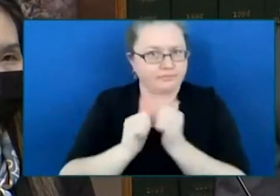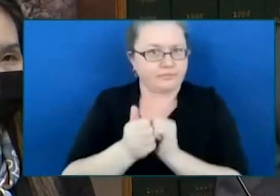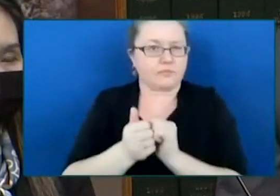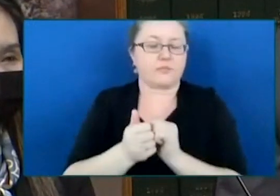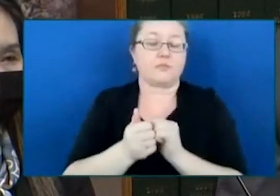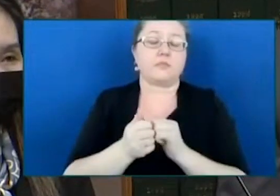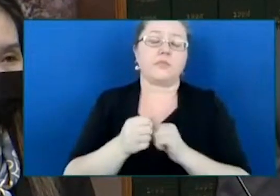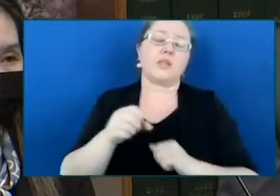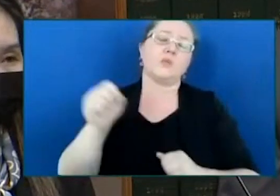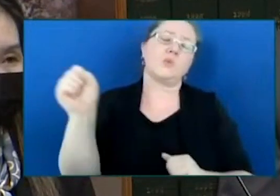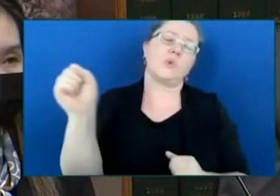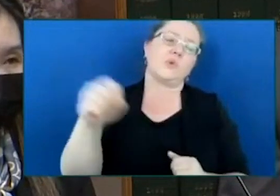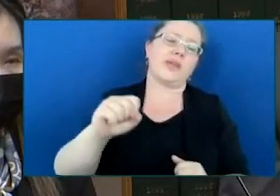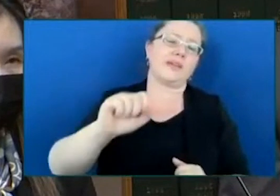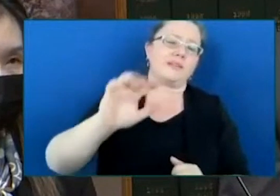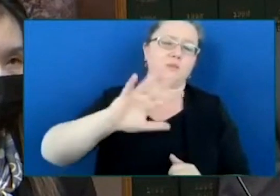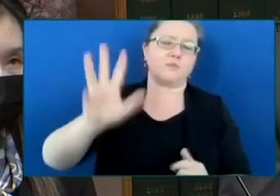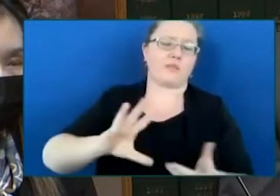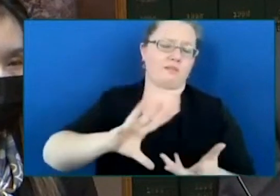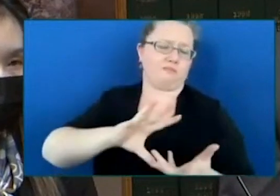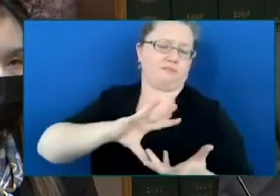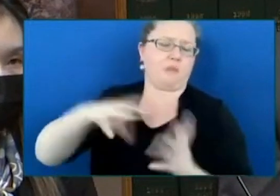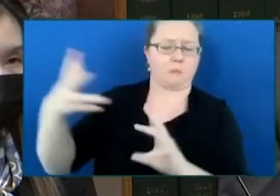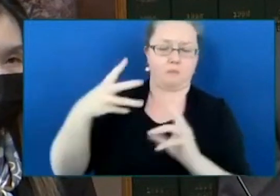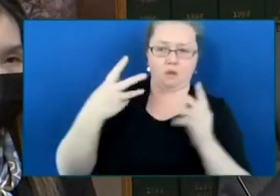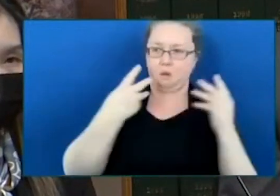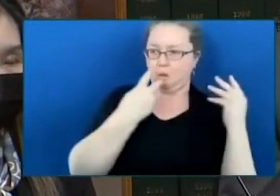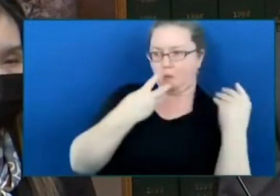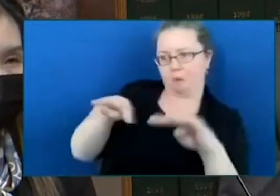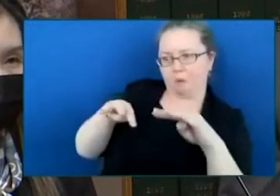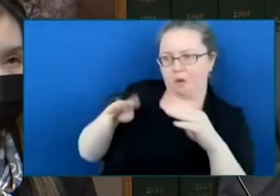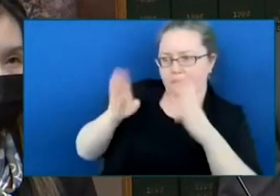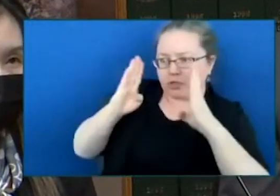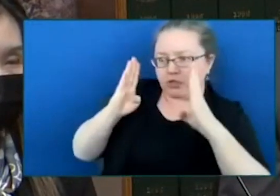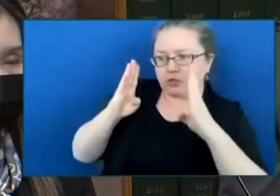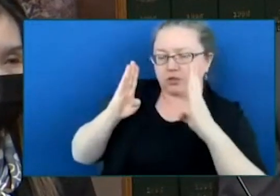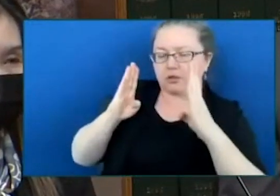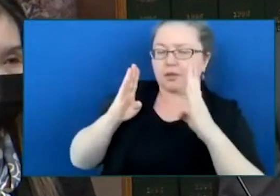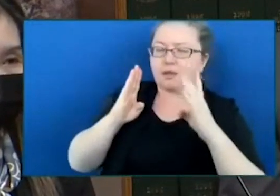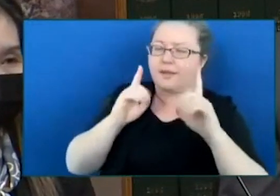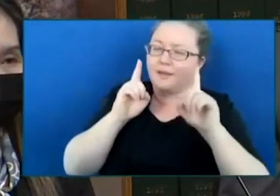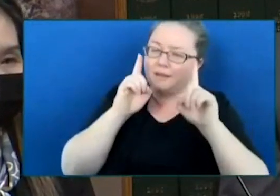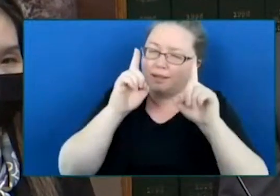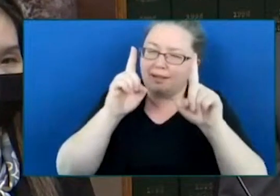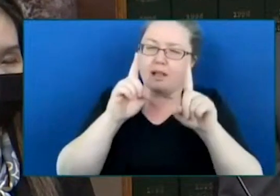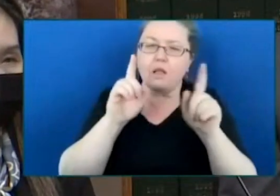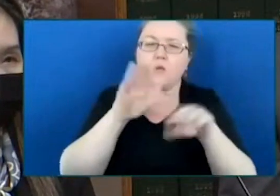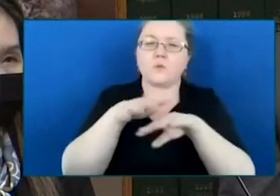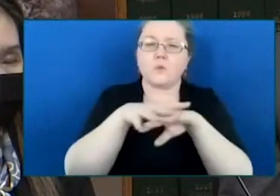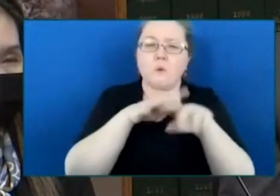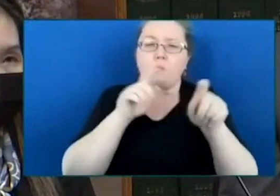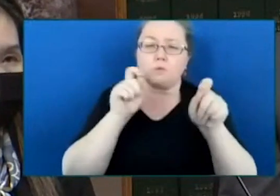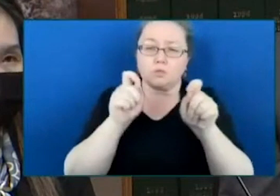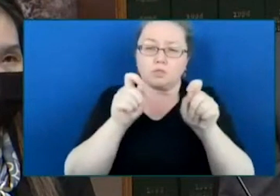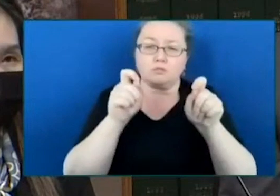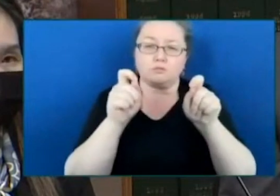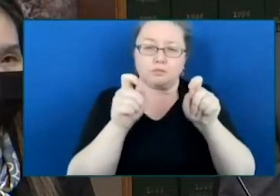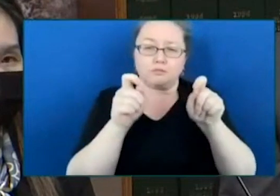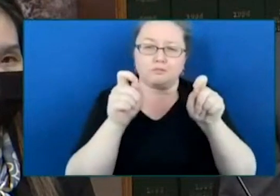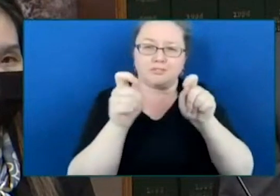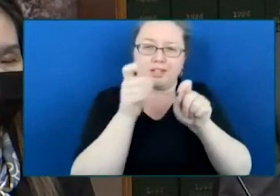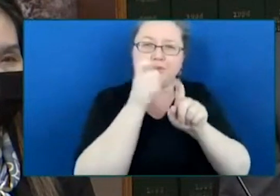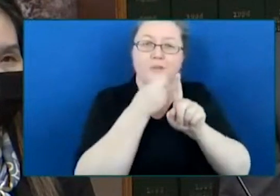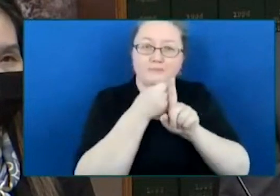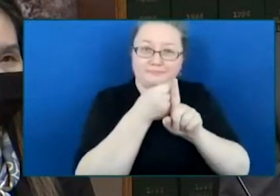attention, we know that even the gradual effects of a changing climate can have significant implications, from the kind of food